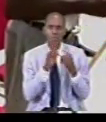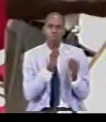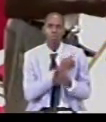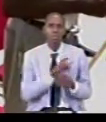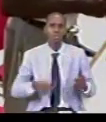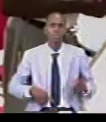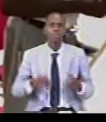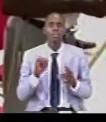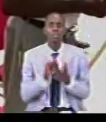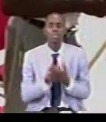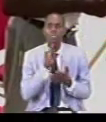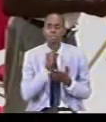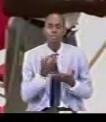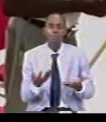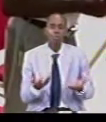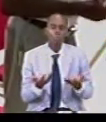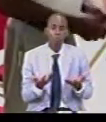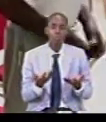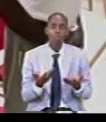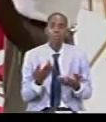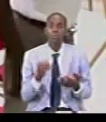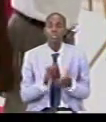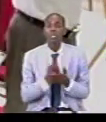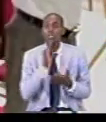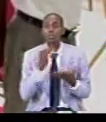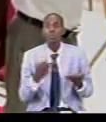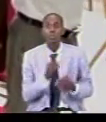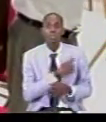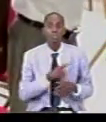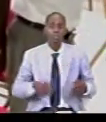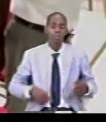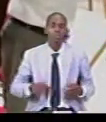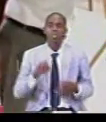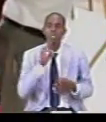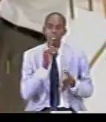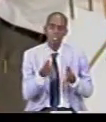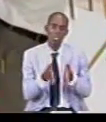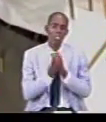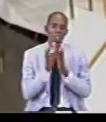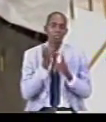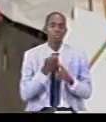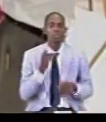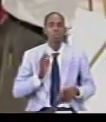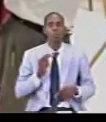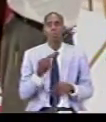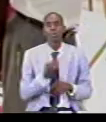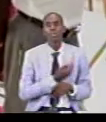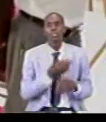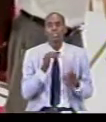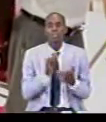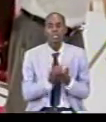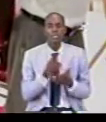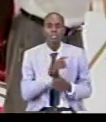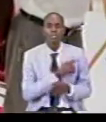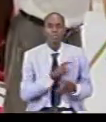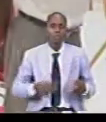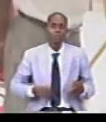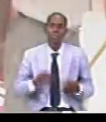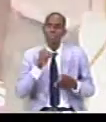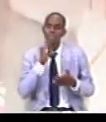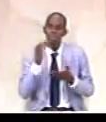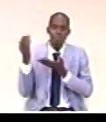for, a heart like that of a child. Obedience like that of a child. That when God is bringing a new understanding, a